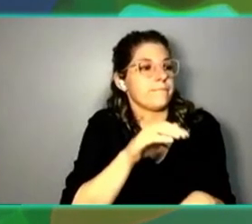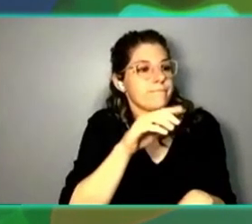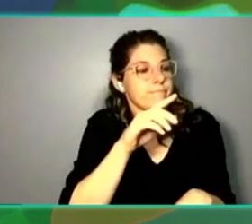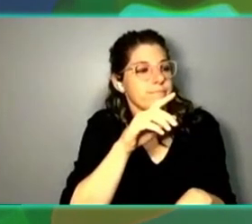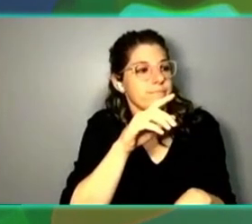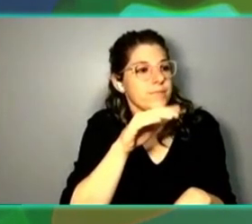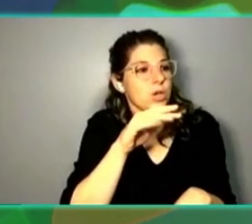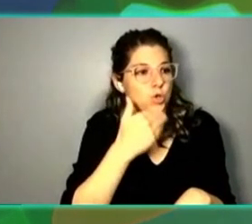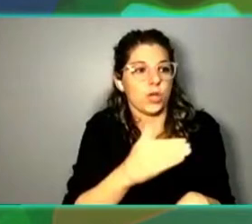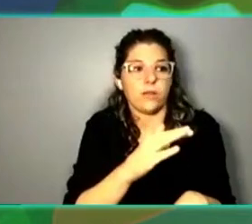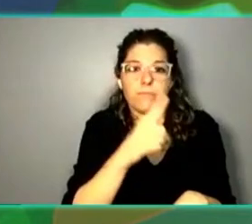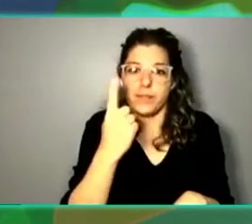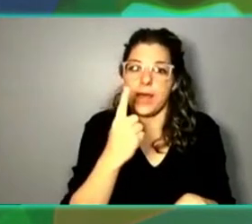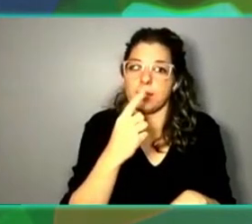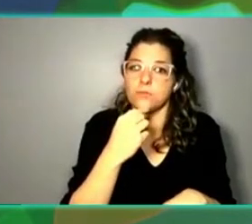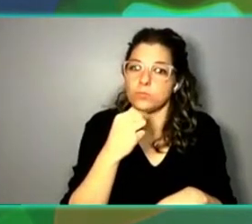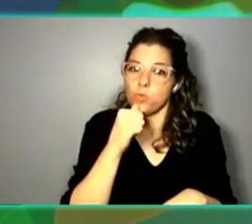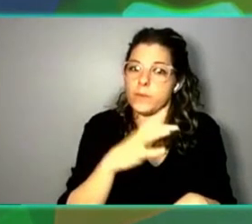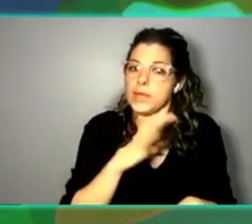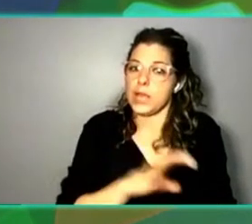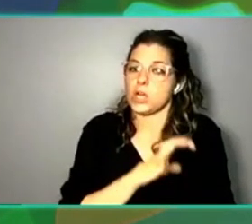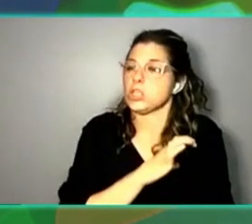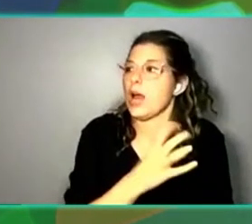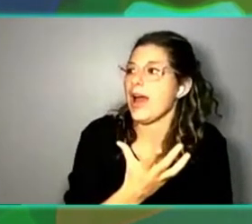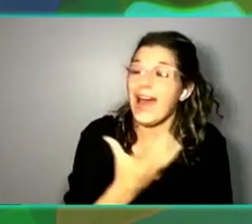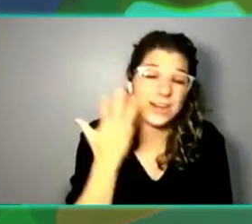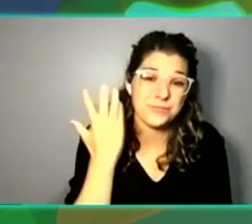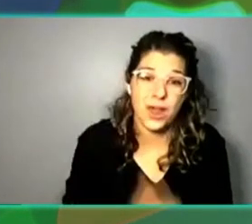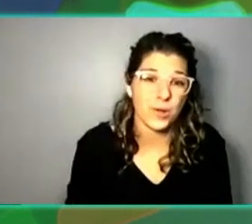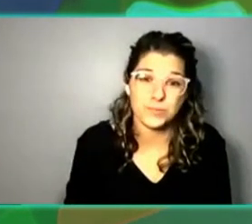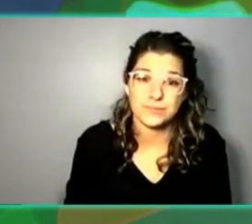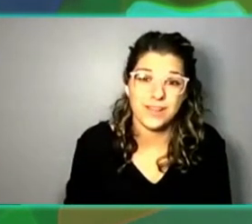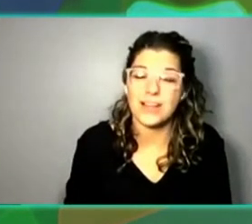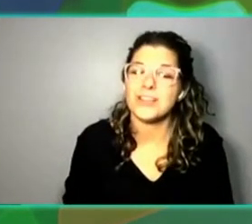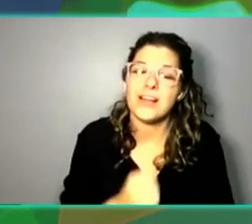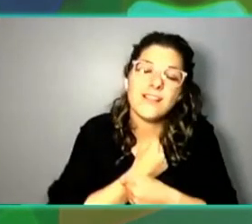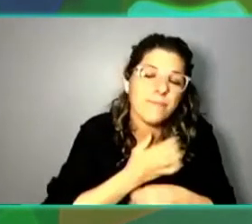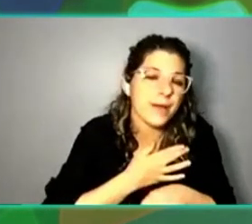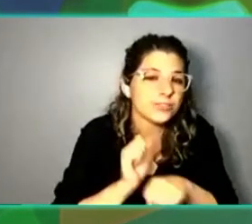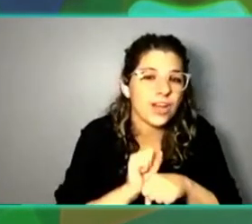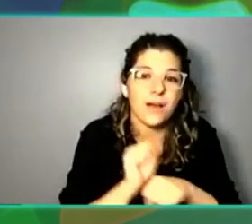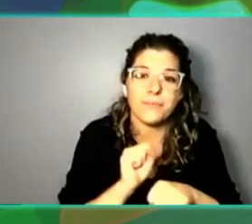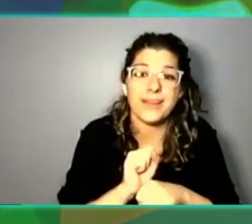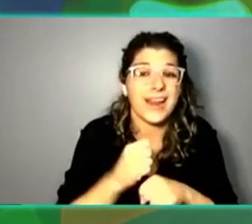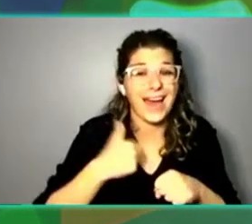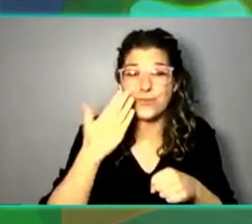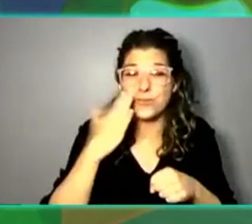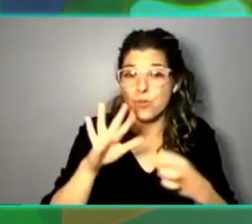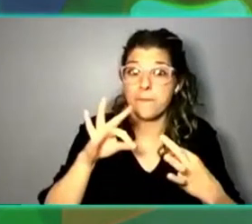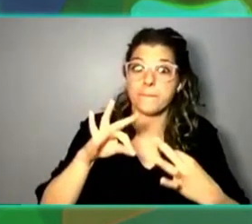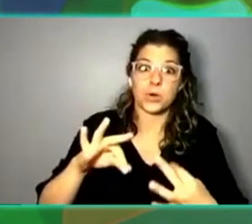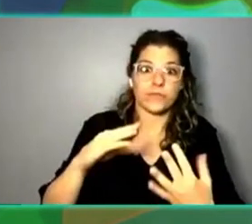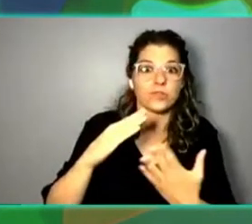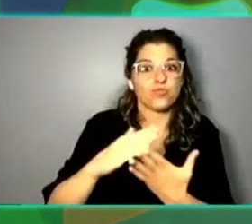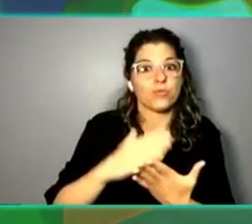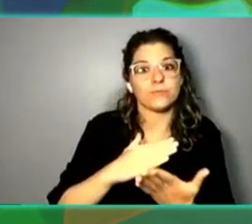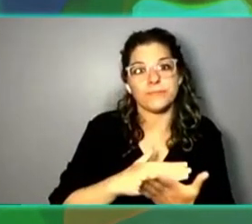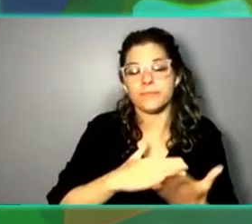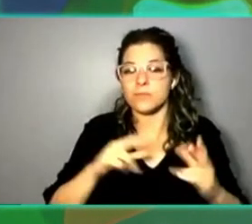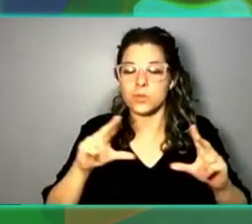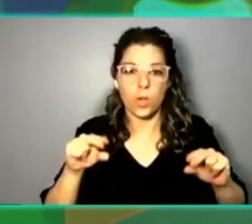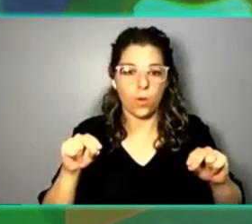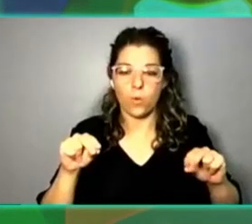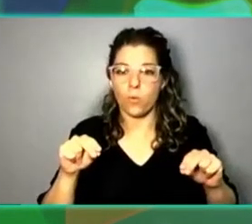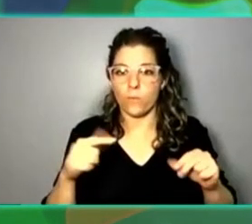I don't know, I just like, I love what I do, and I don't know what the recipe is. Like, I don't think I